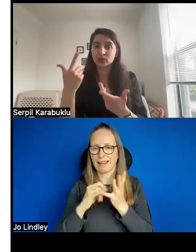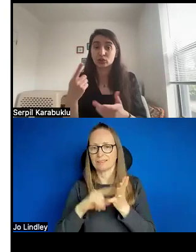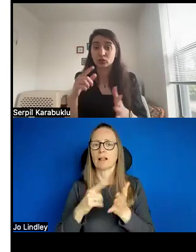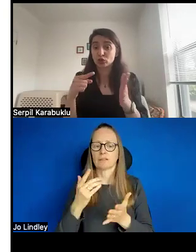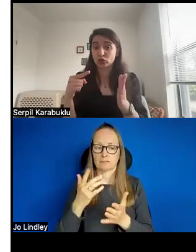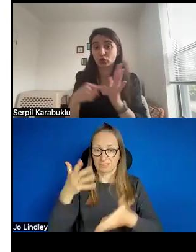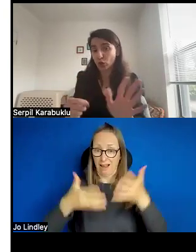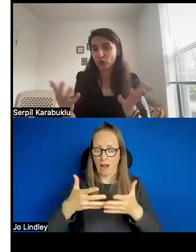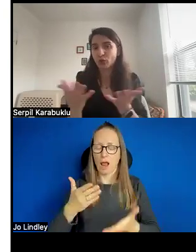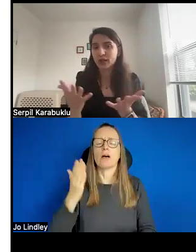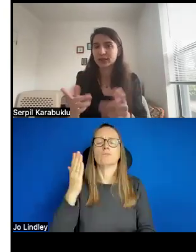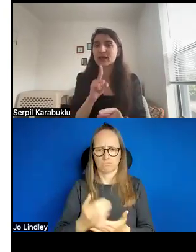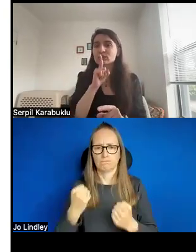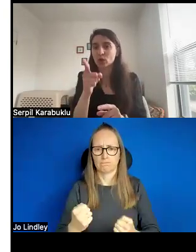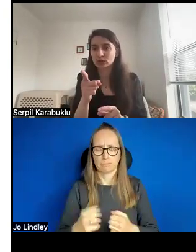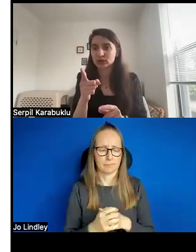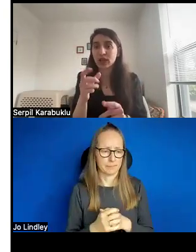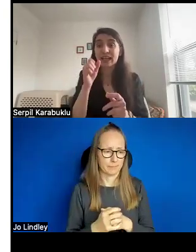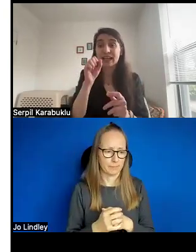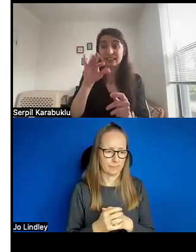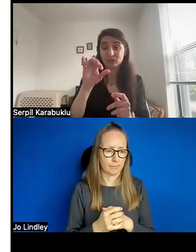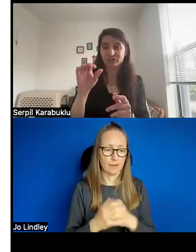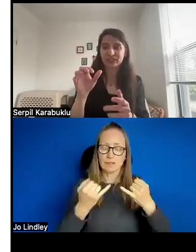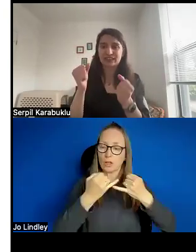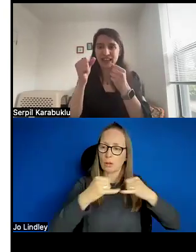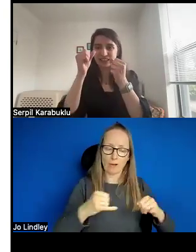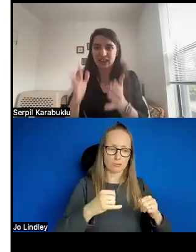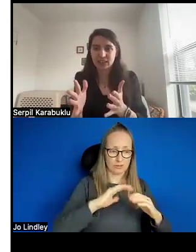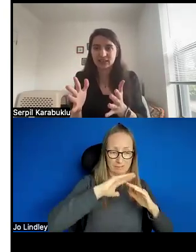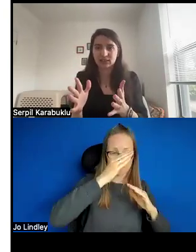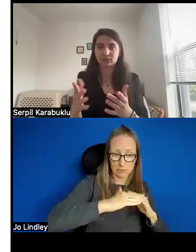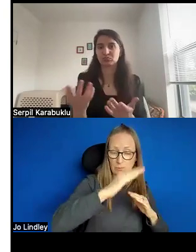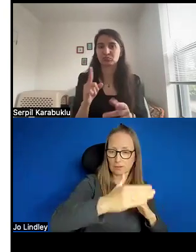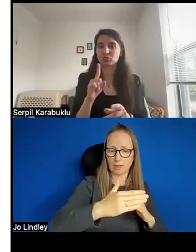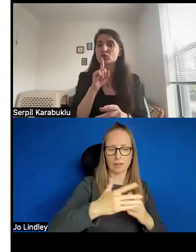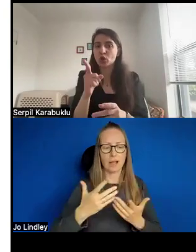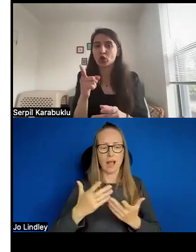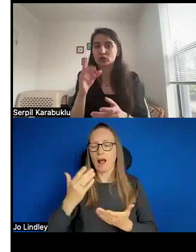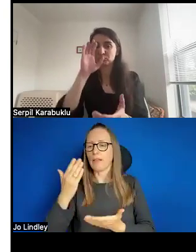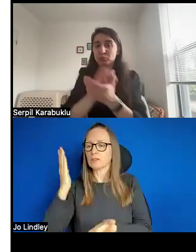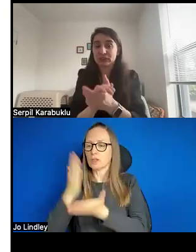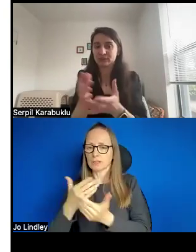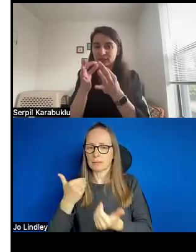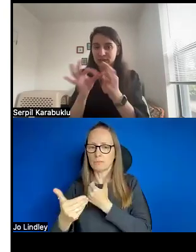boundary marker is prosodic, certainty marker is more semantics and pragmatics.